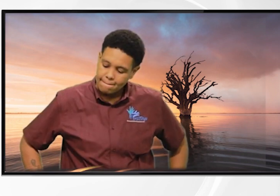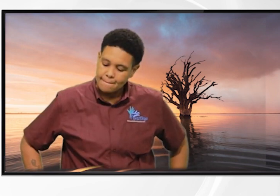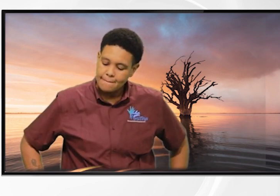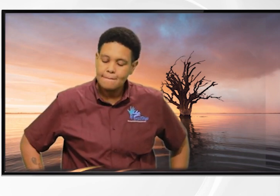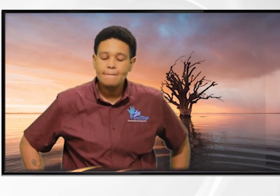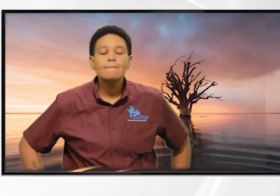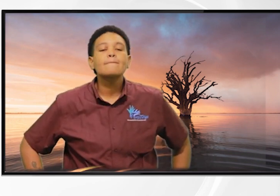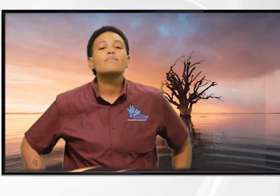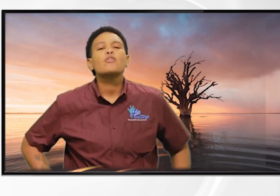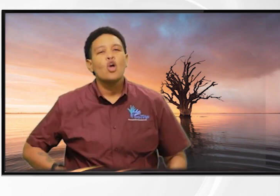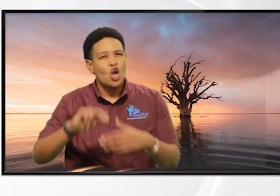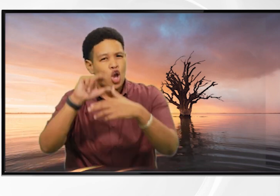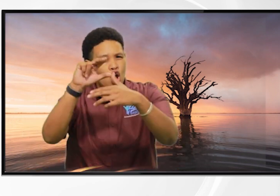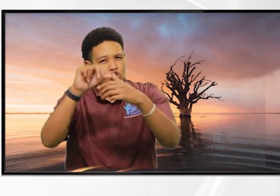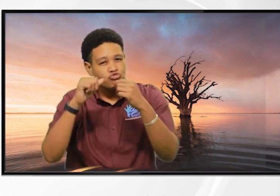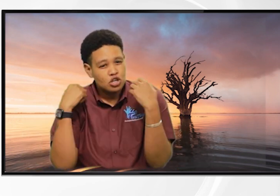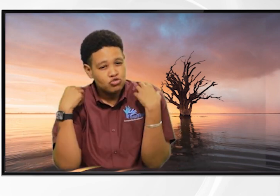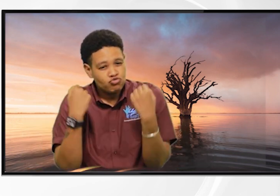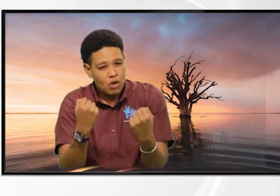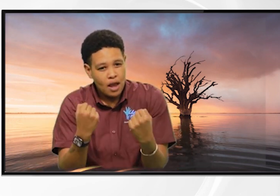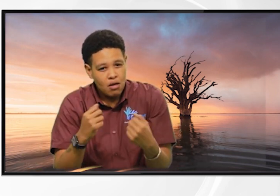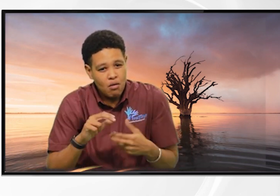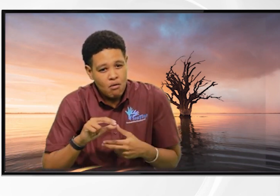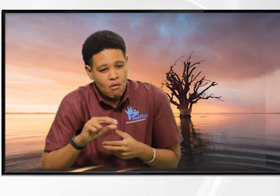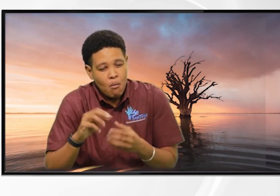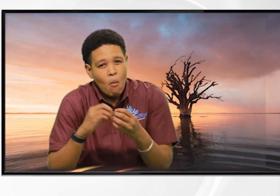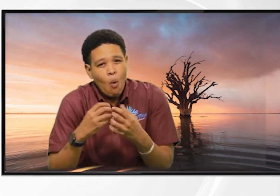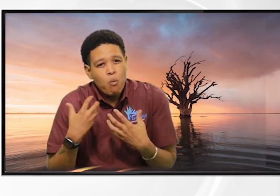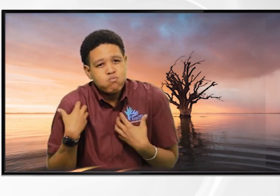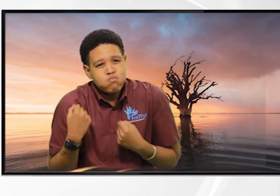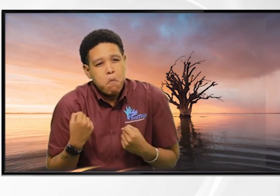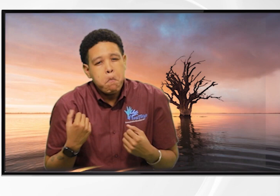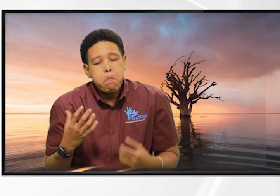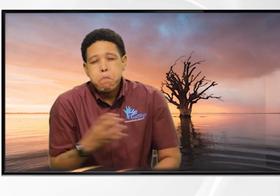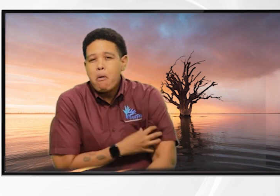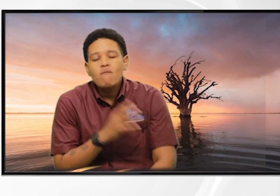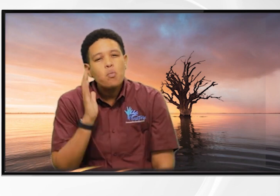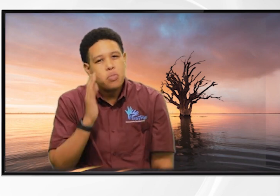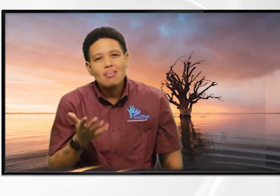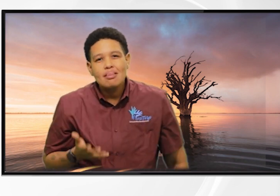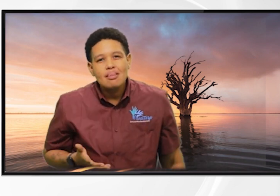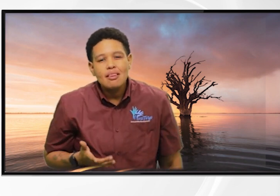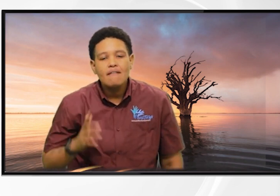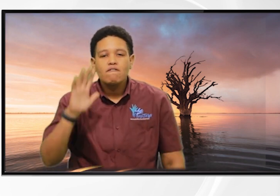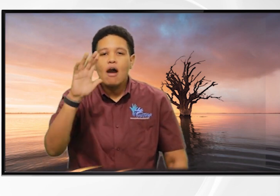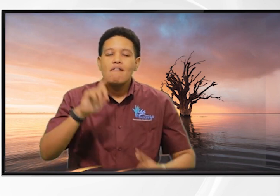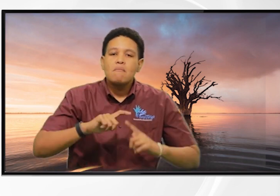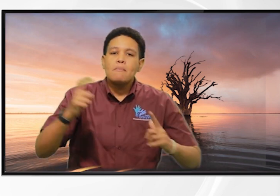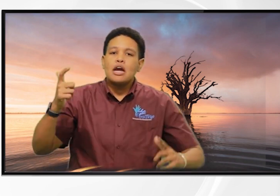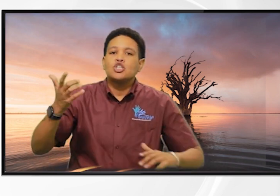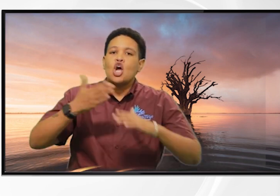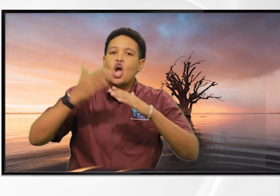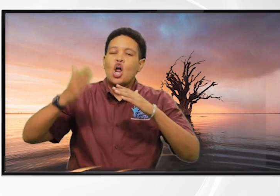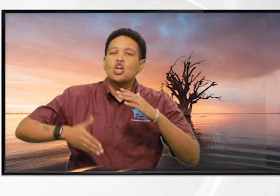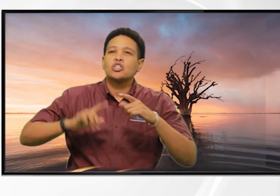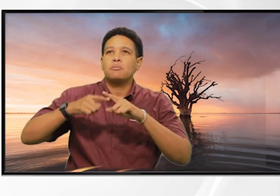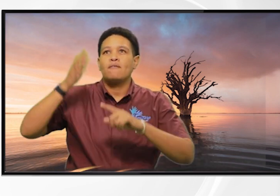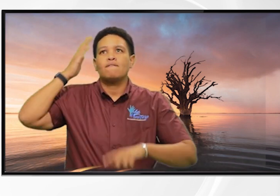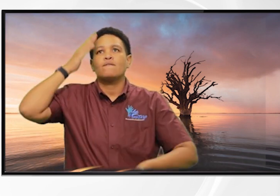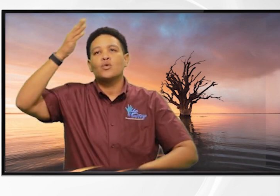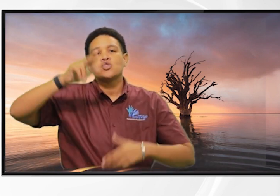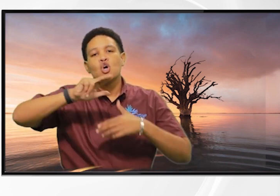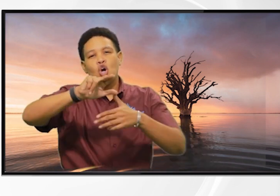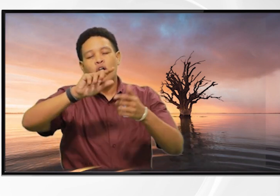Hurricane strength is likely to increase. 5 major conclusions about future hurricanes